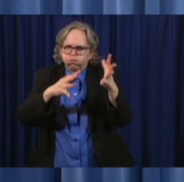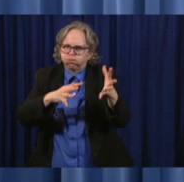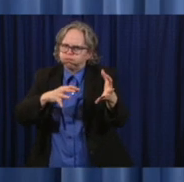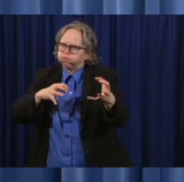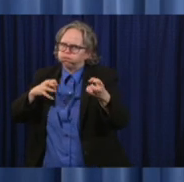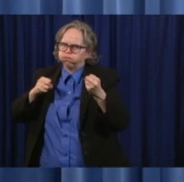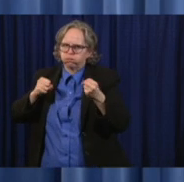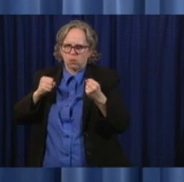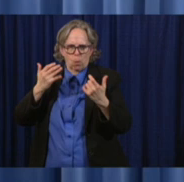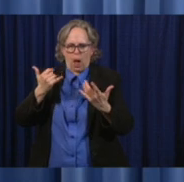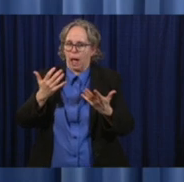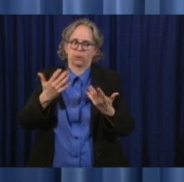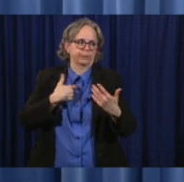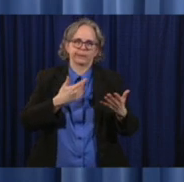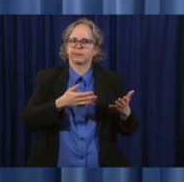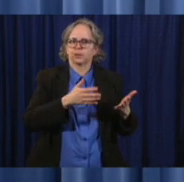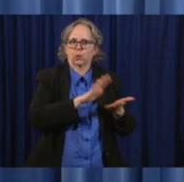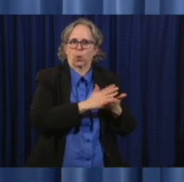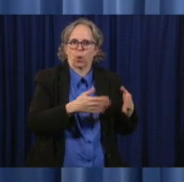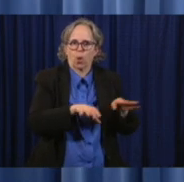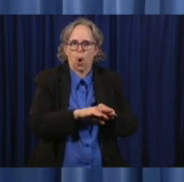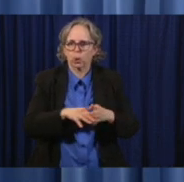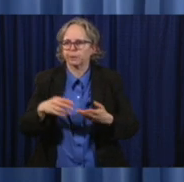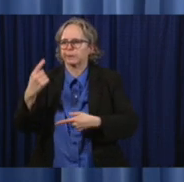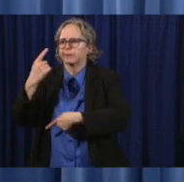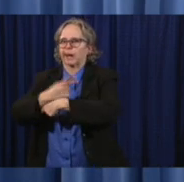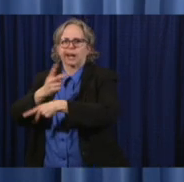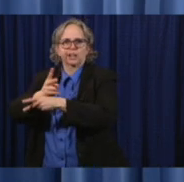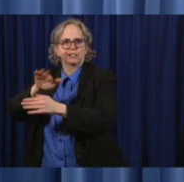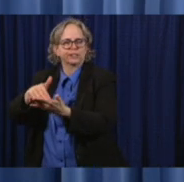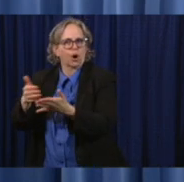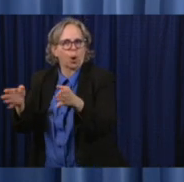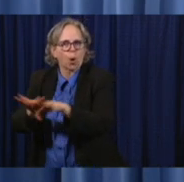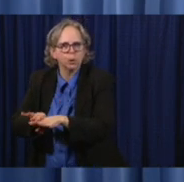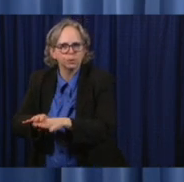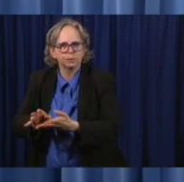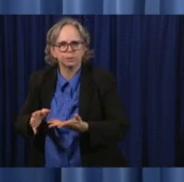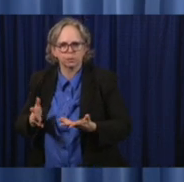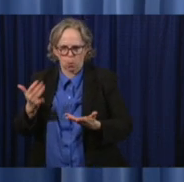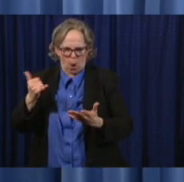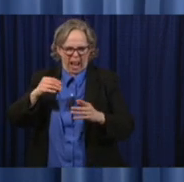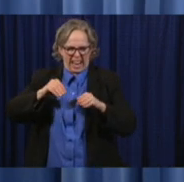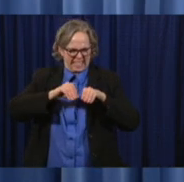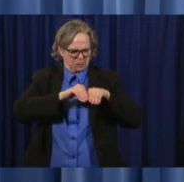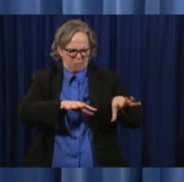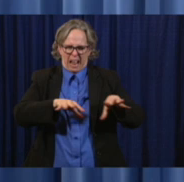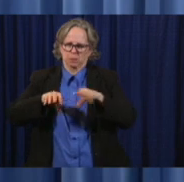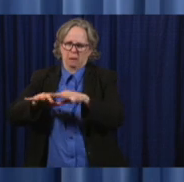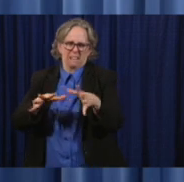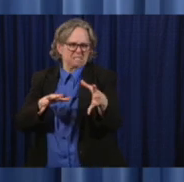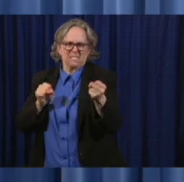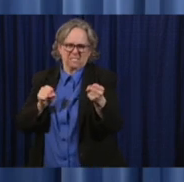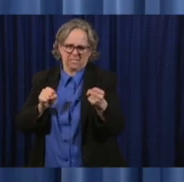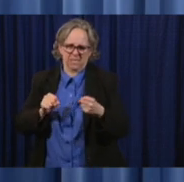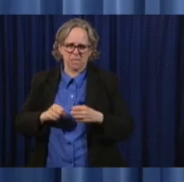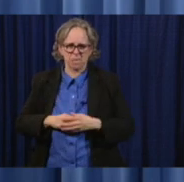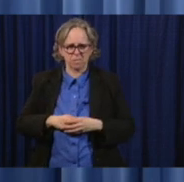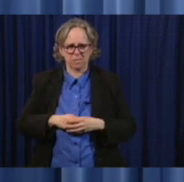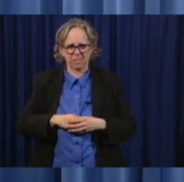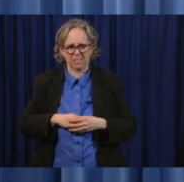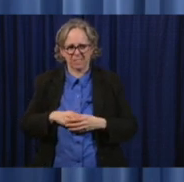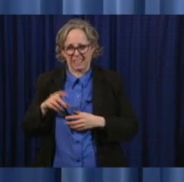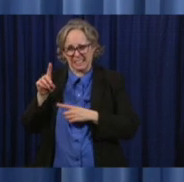closed the daycare down. So that is really what the concern. And so the data is just very,